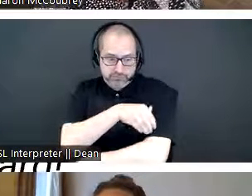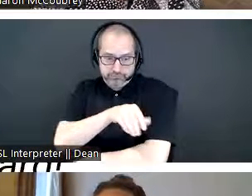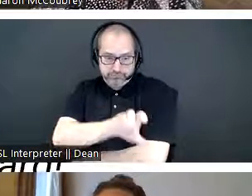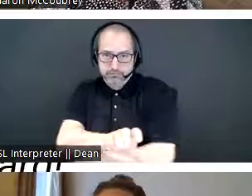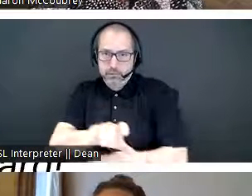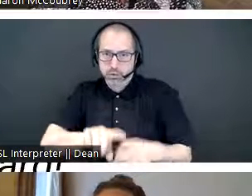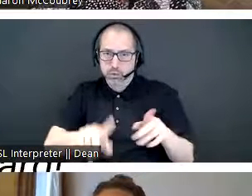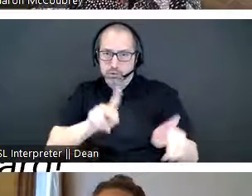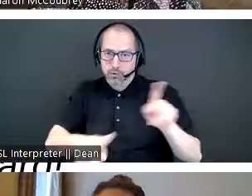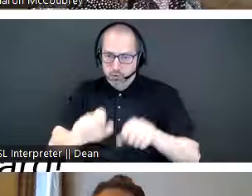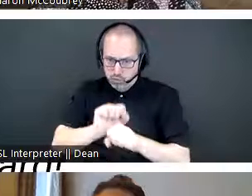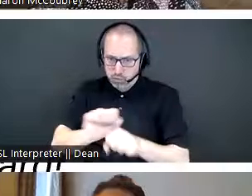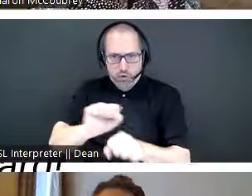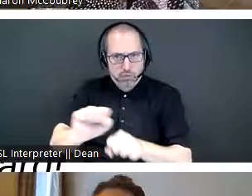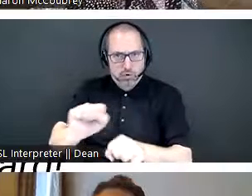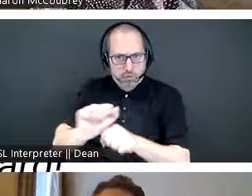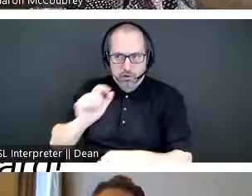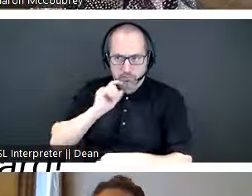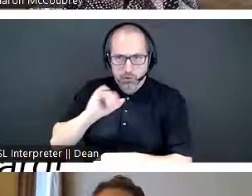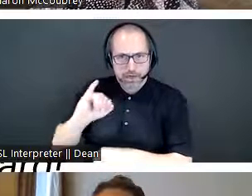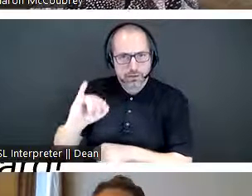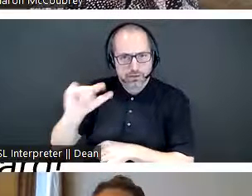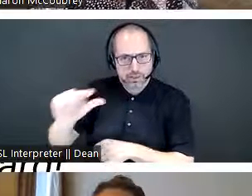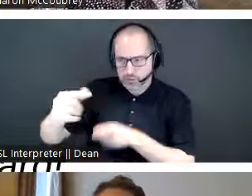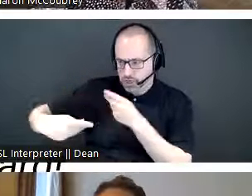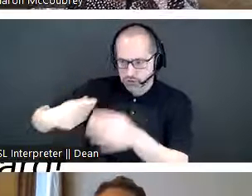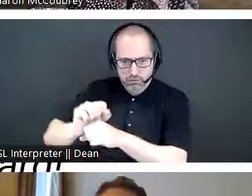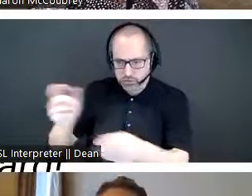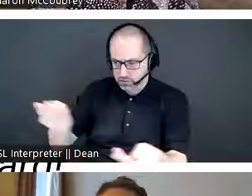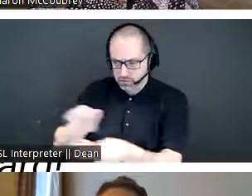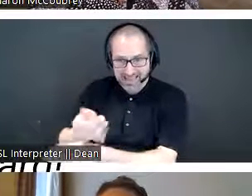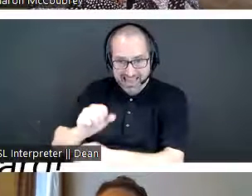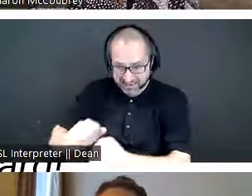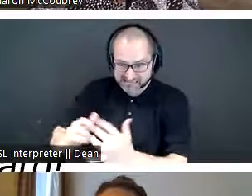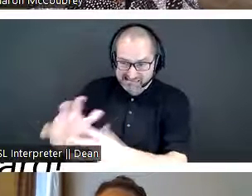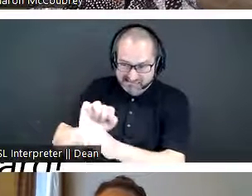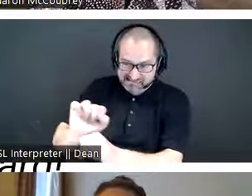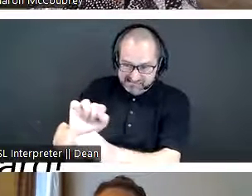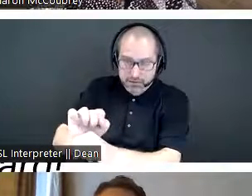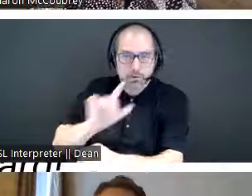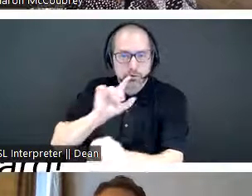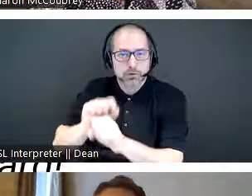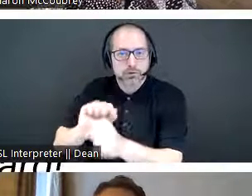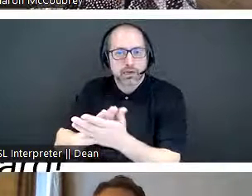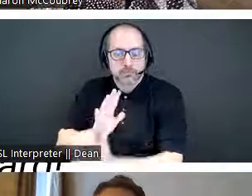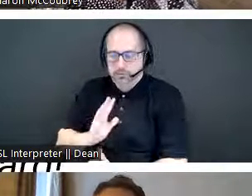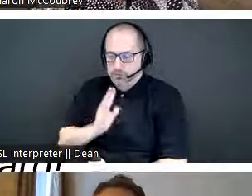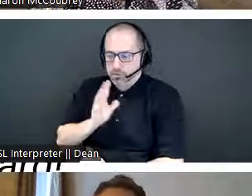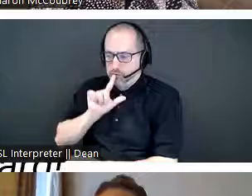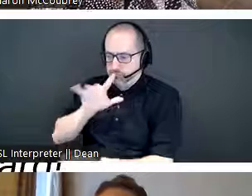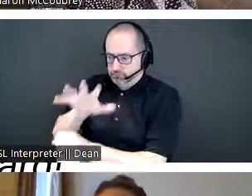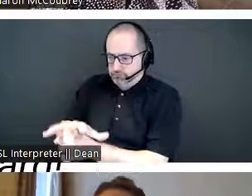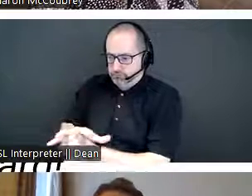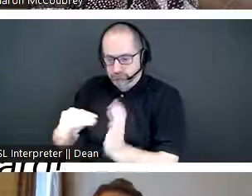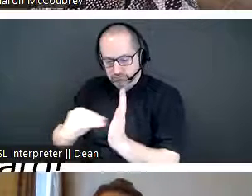working in this area of intergenerational work, because it's formalized through a proclamation. It gives leverage to all of